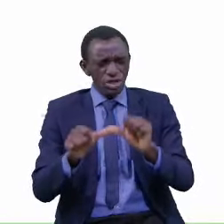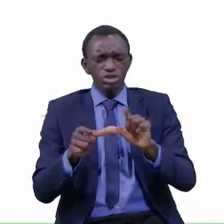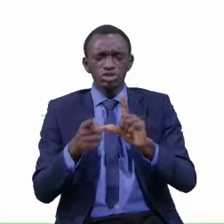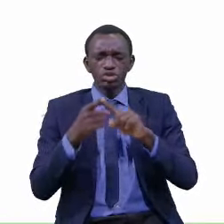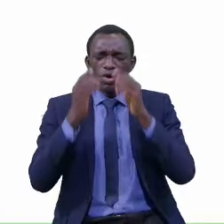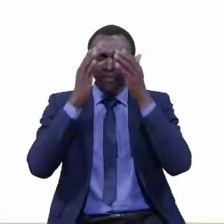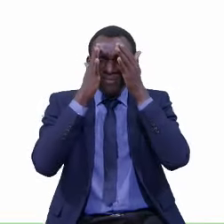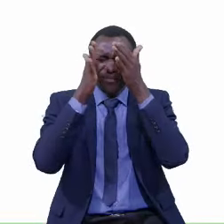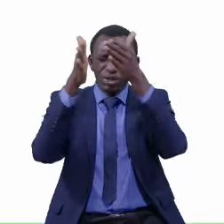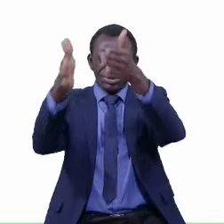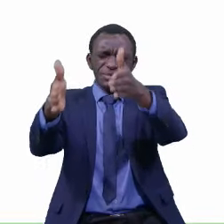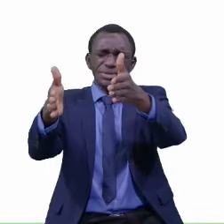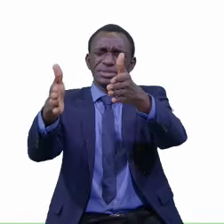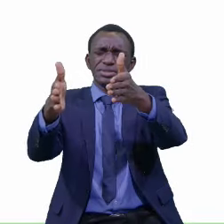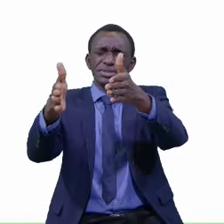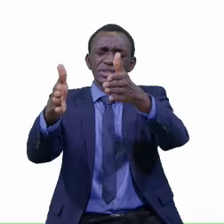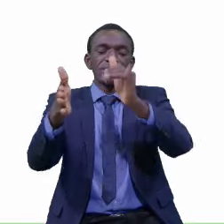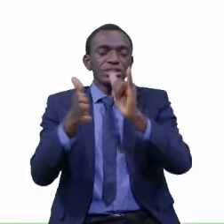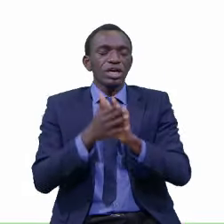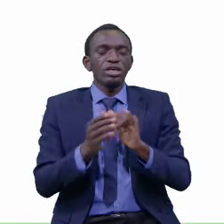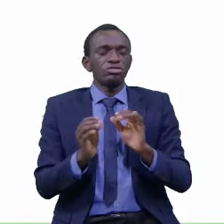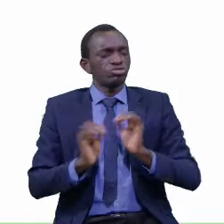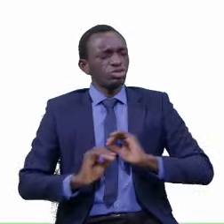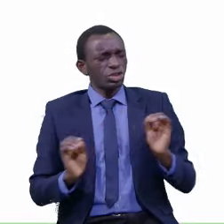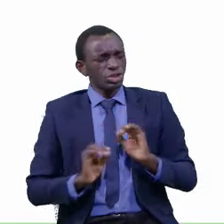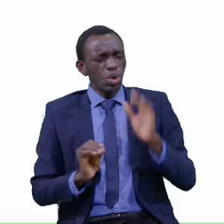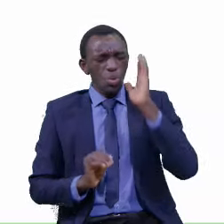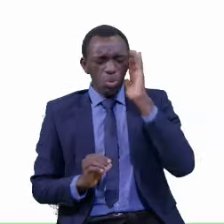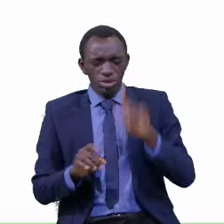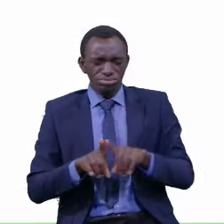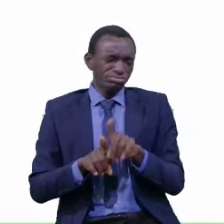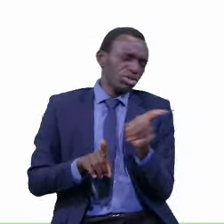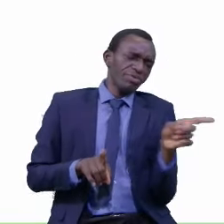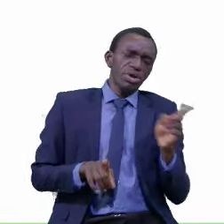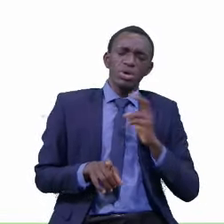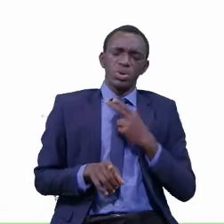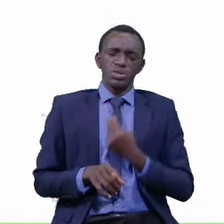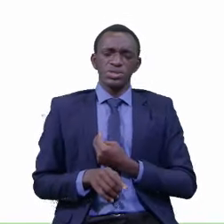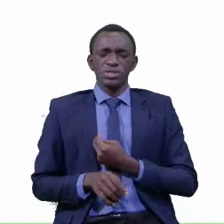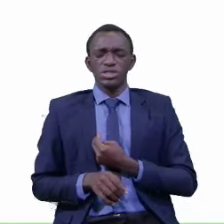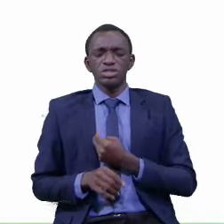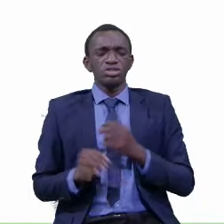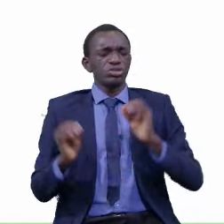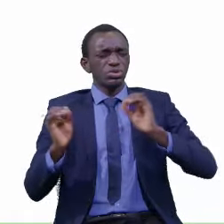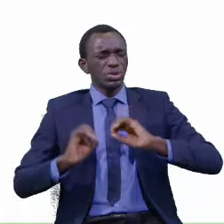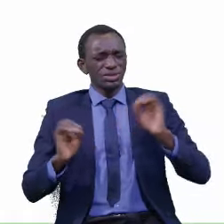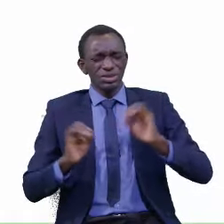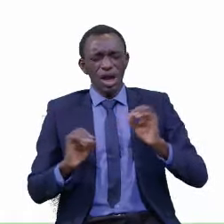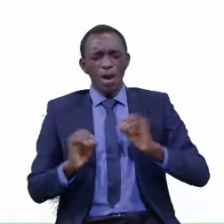flint, that nothing will divert us. Nothing